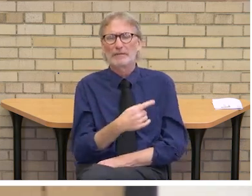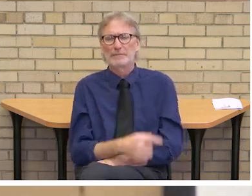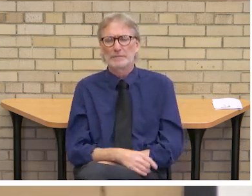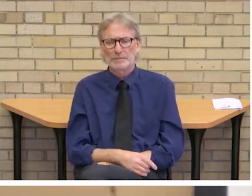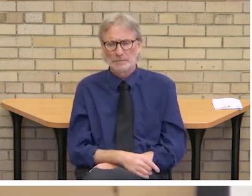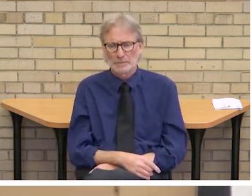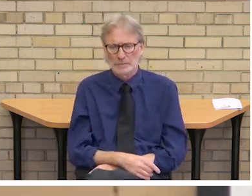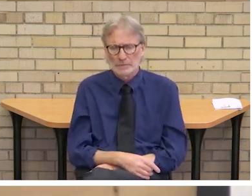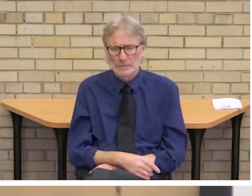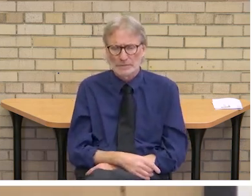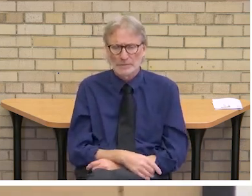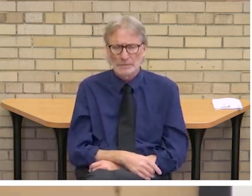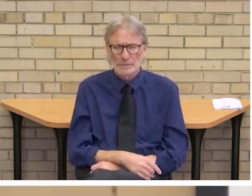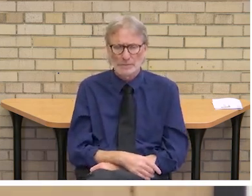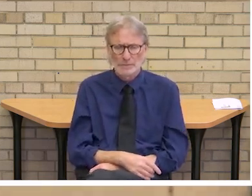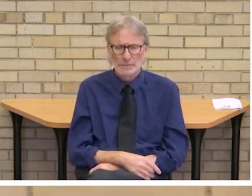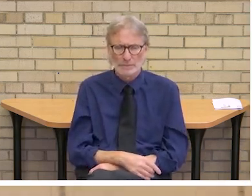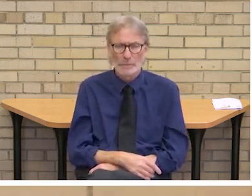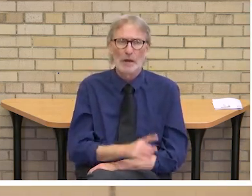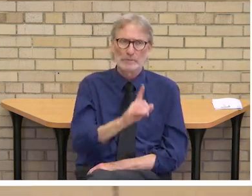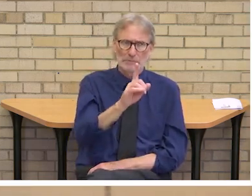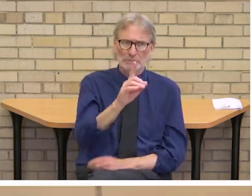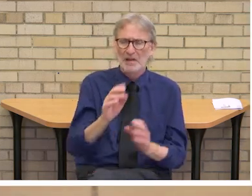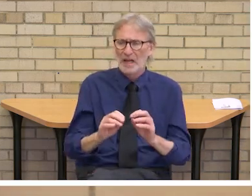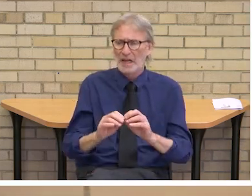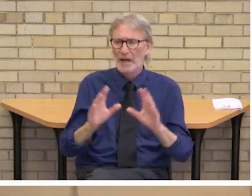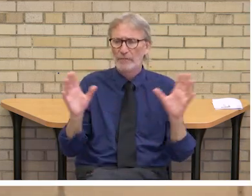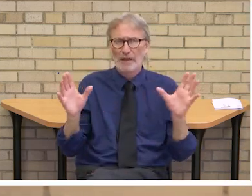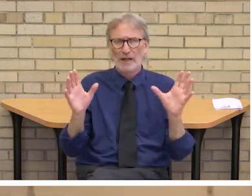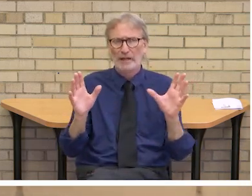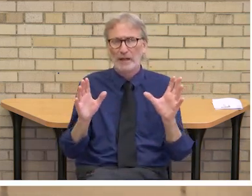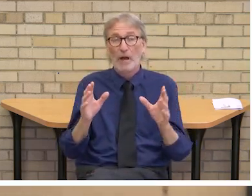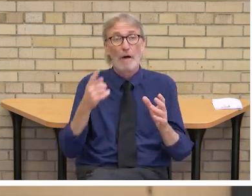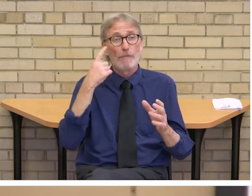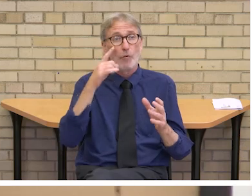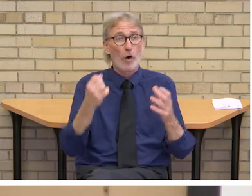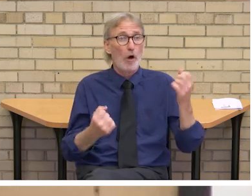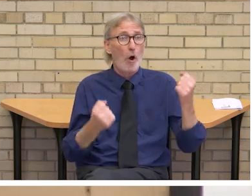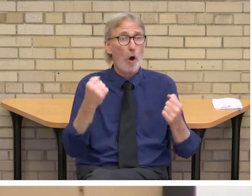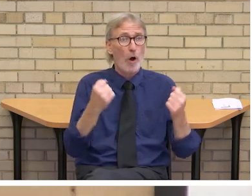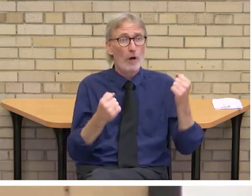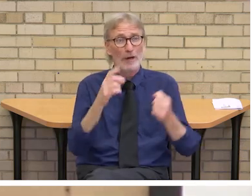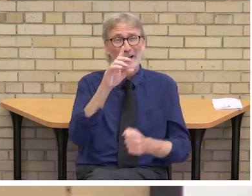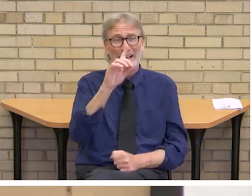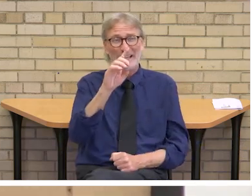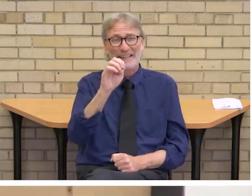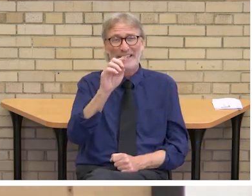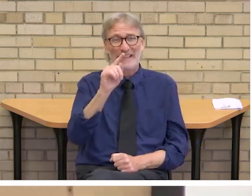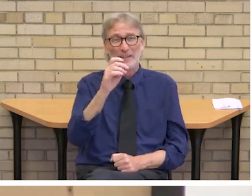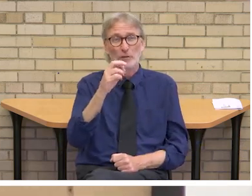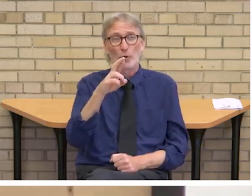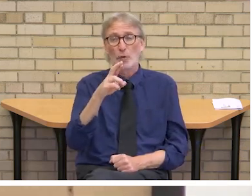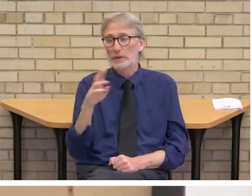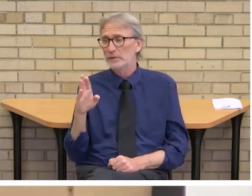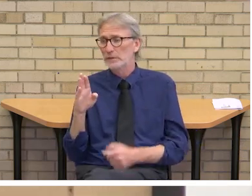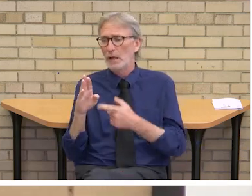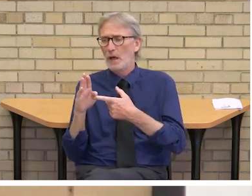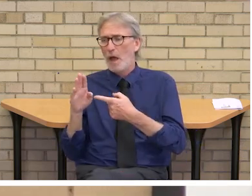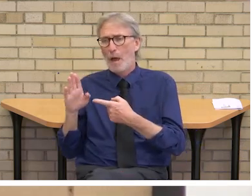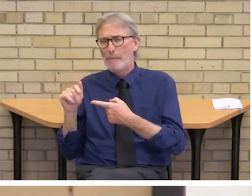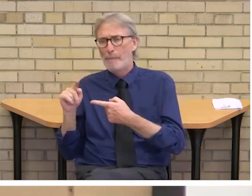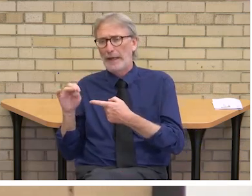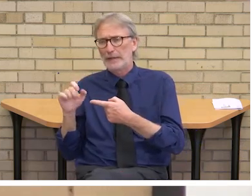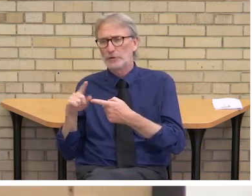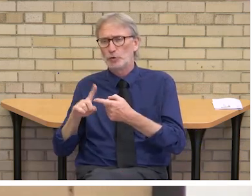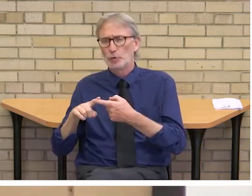Yeah, and just to clarify, the detour, the vehicle detour that's posted is Bates down to 2nd